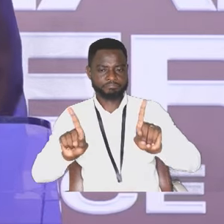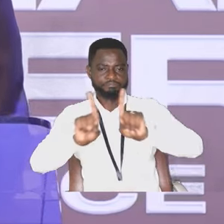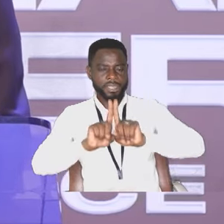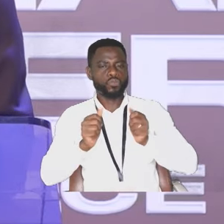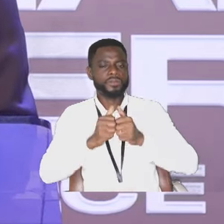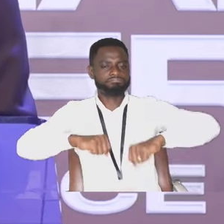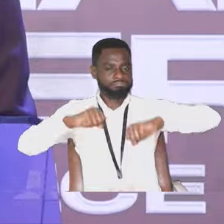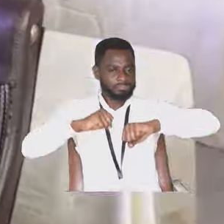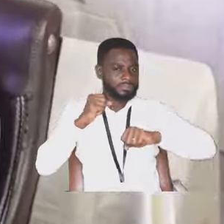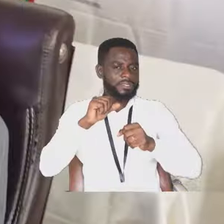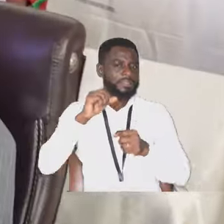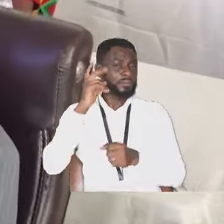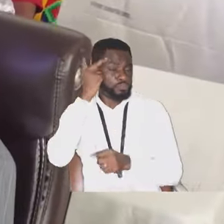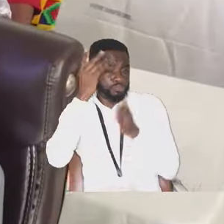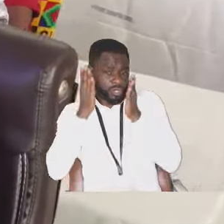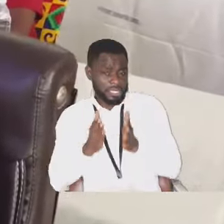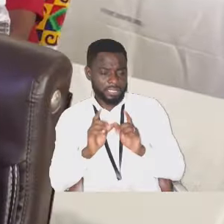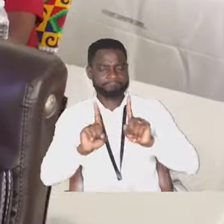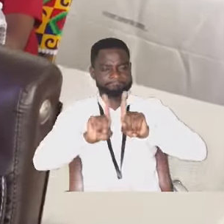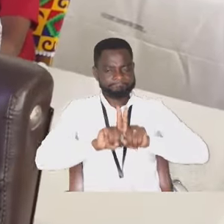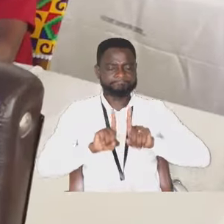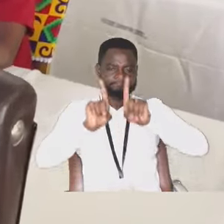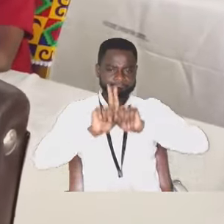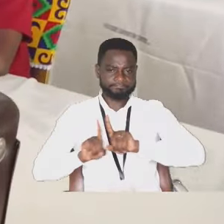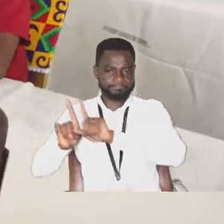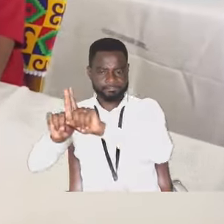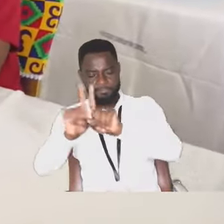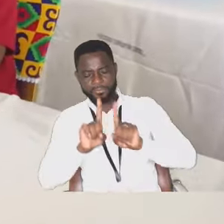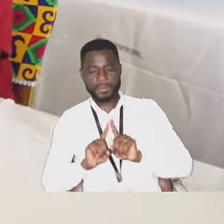mentorship in a stipulated period. I'm talking about the strategies.